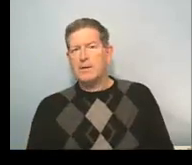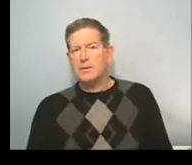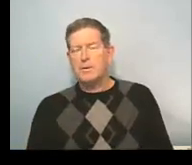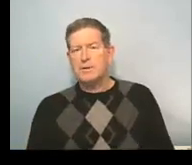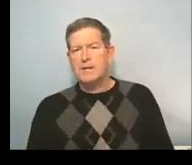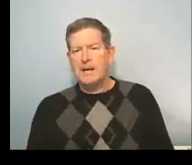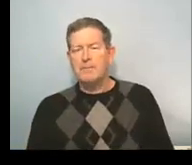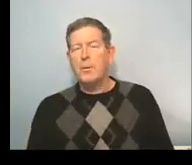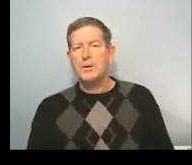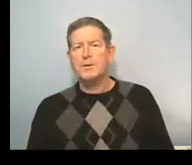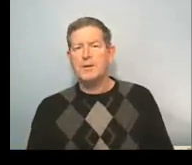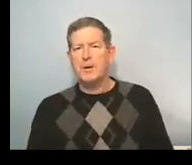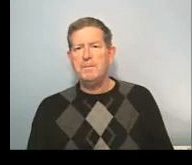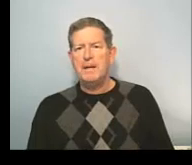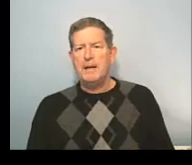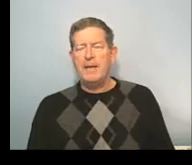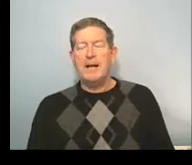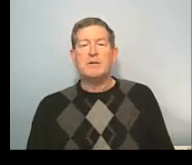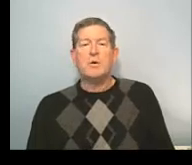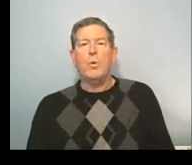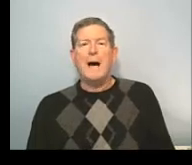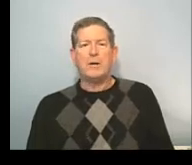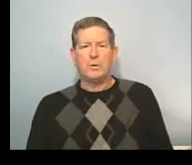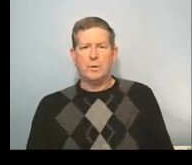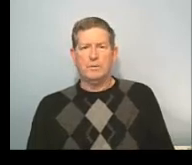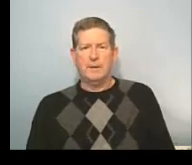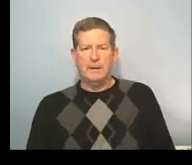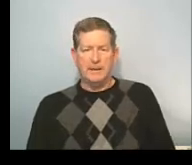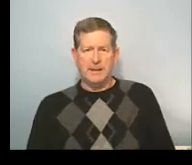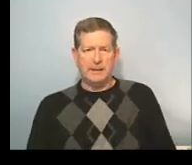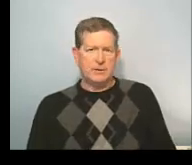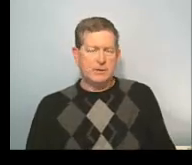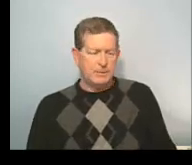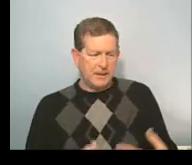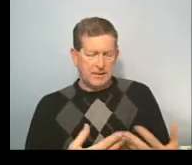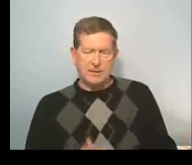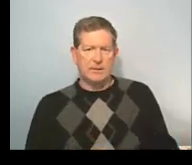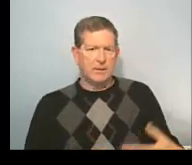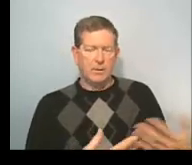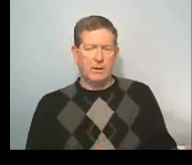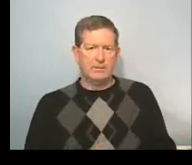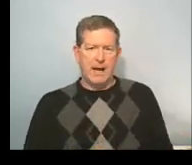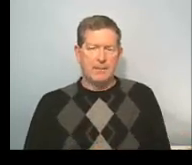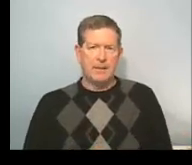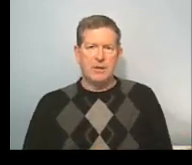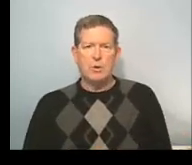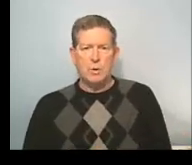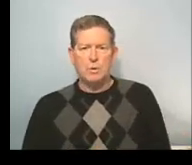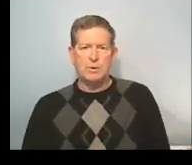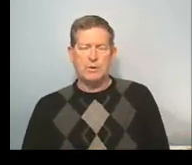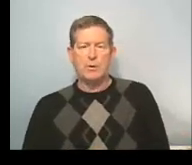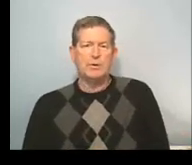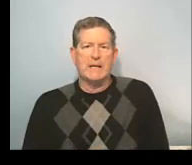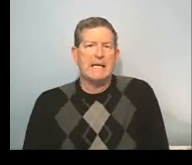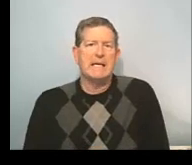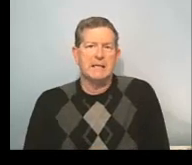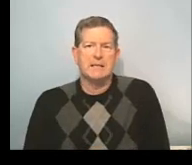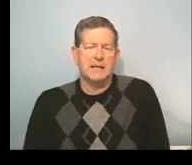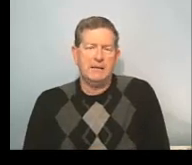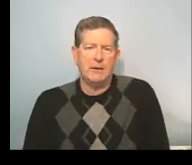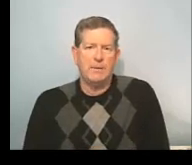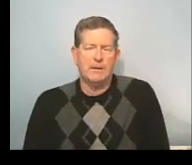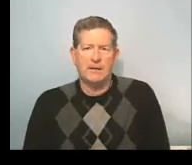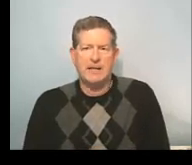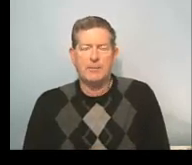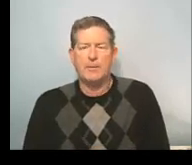another expression which is important to know, and that's cuarto. Just because it's commonly used. You could say